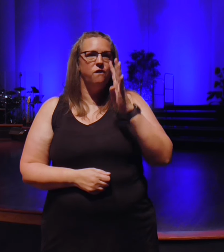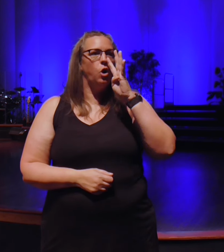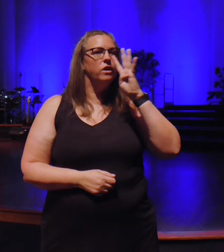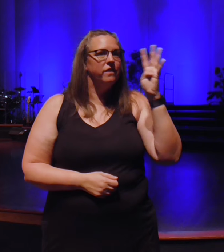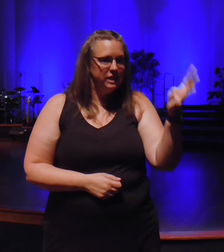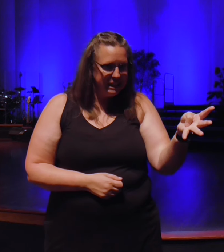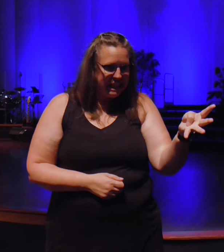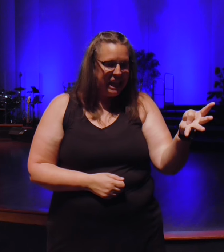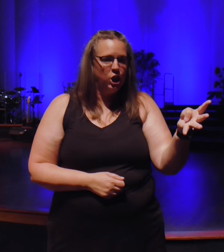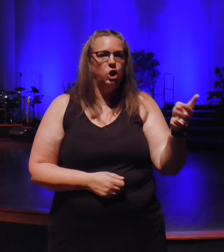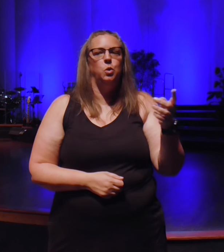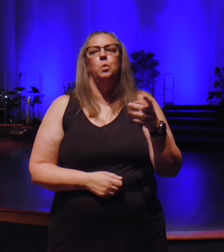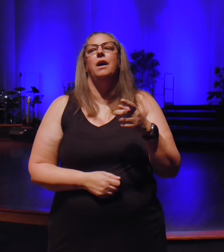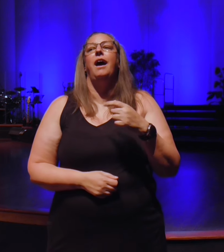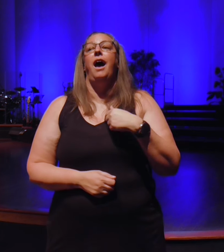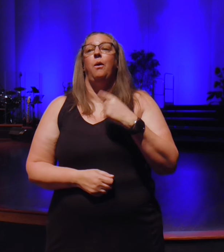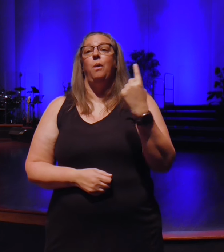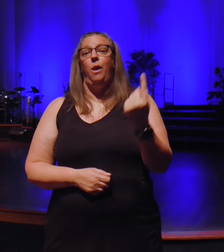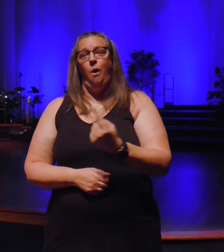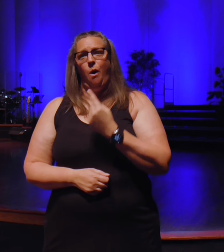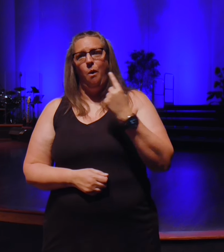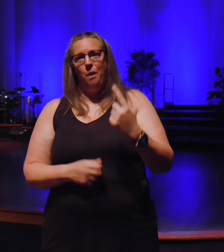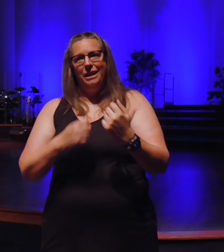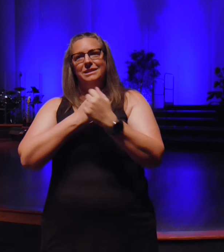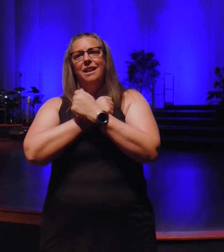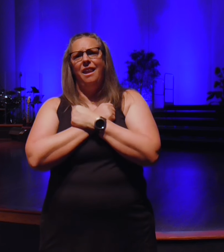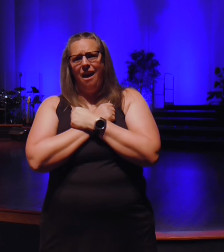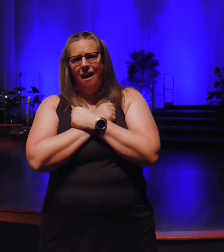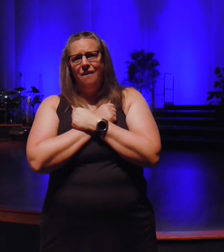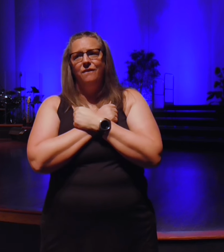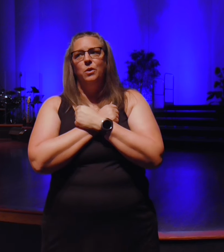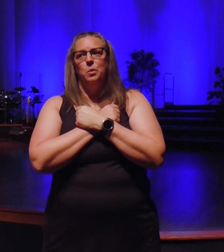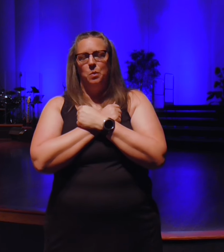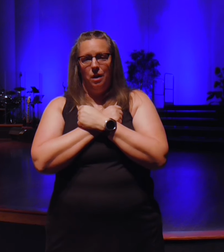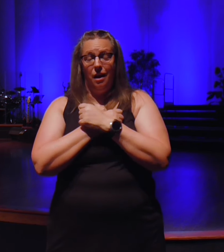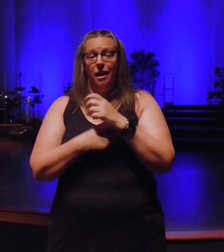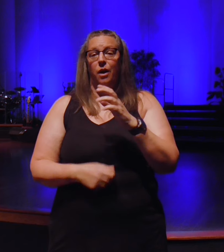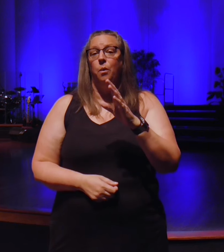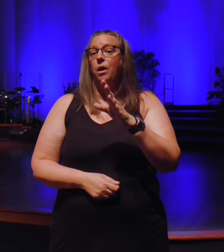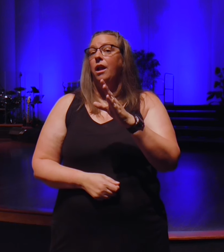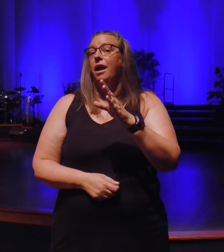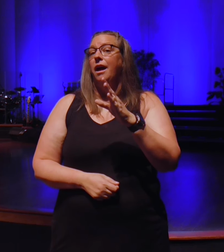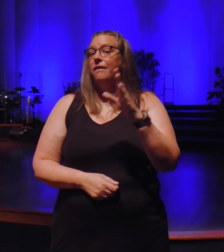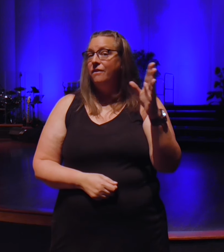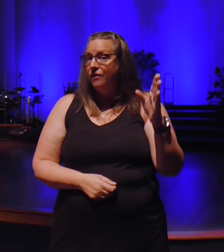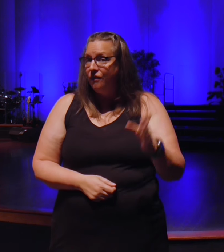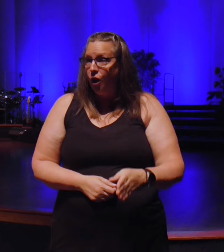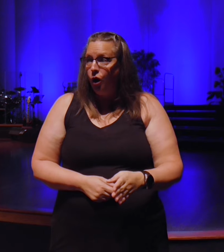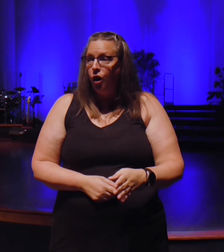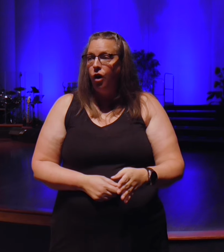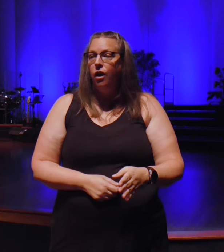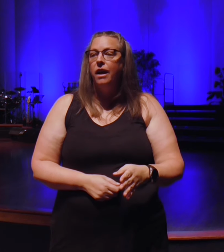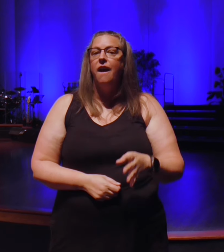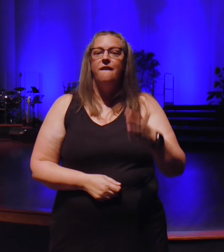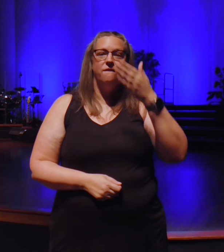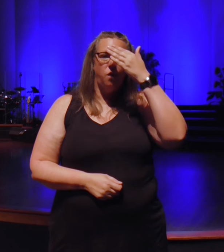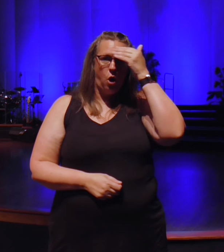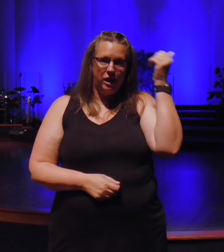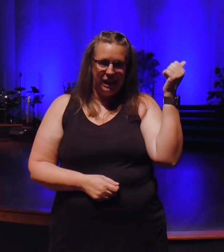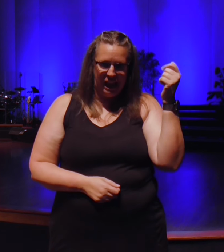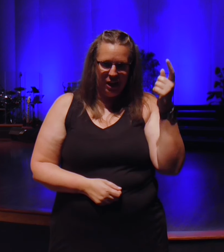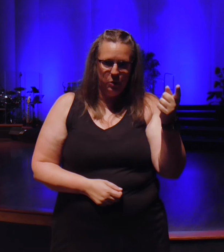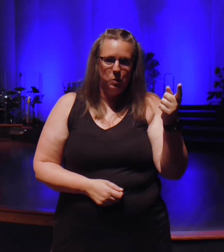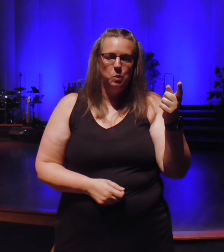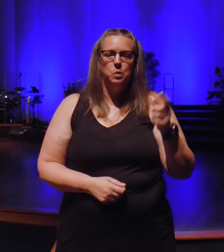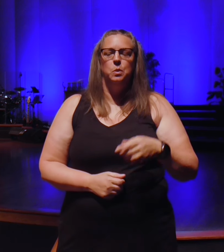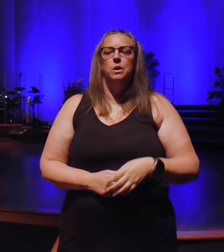forsake you. I will always love you. I will never forget